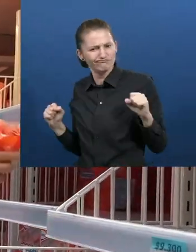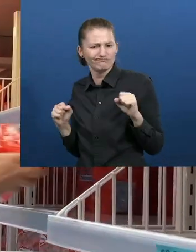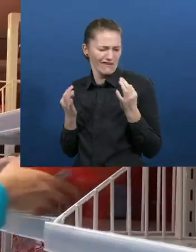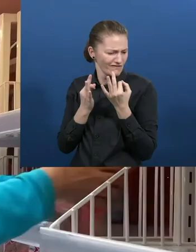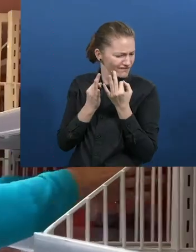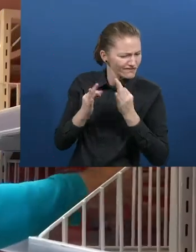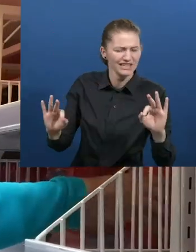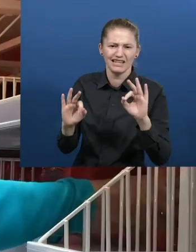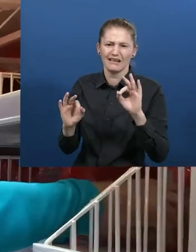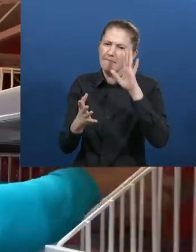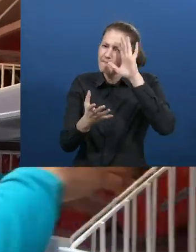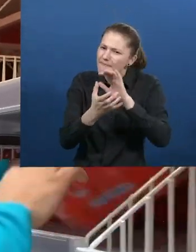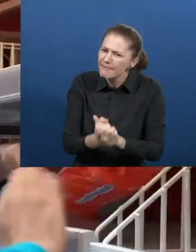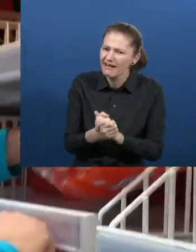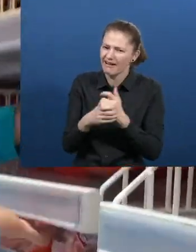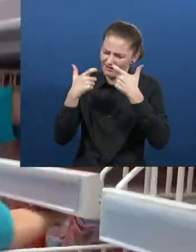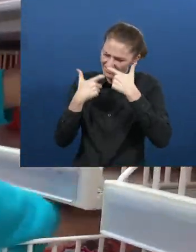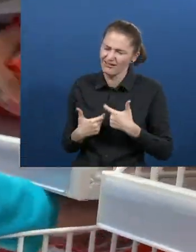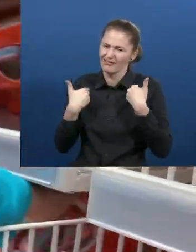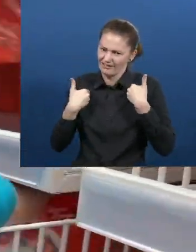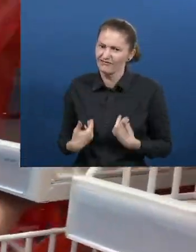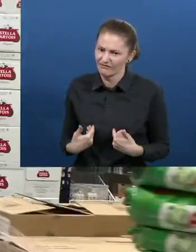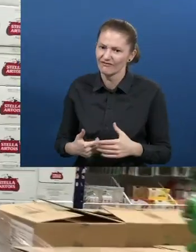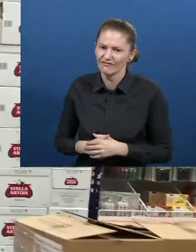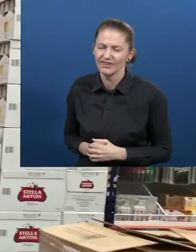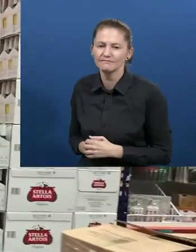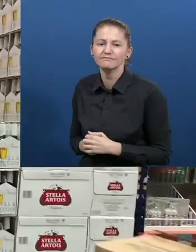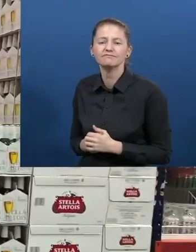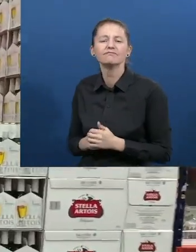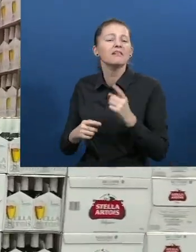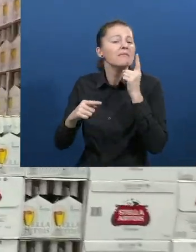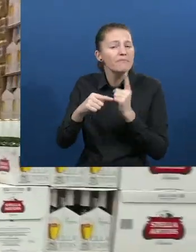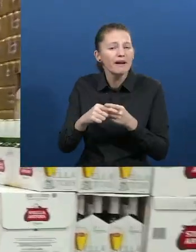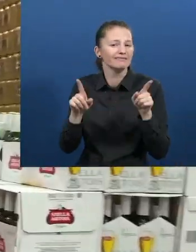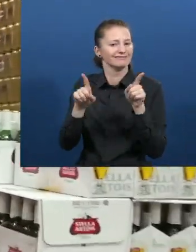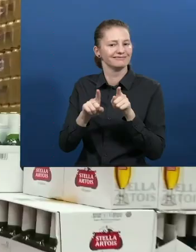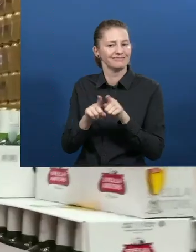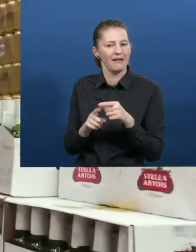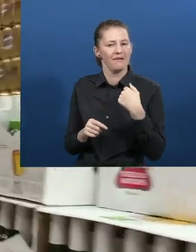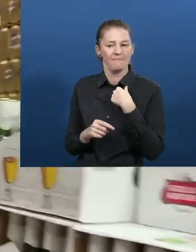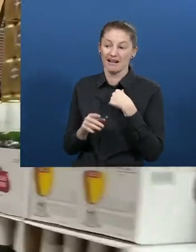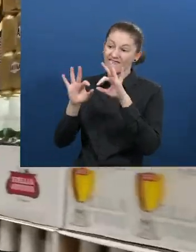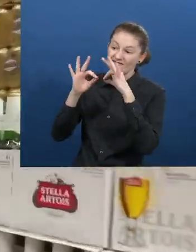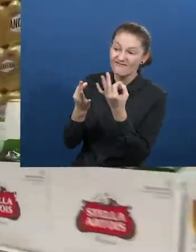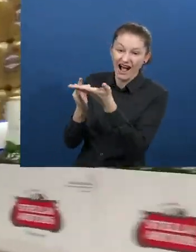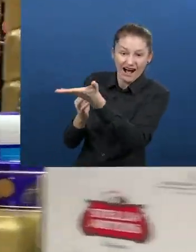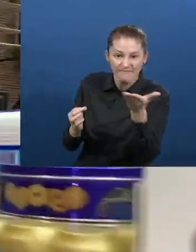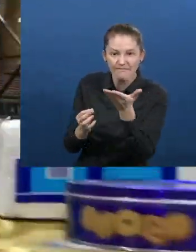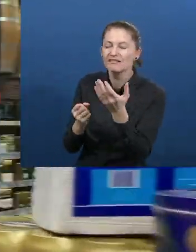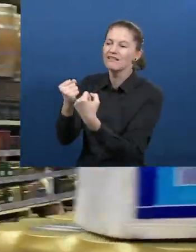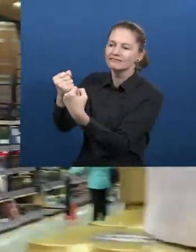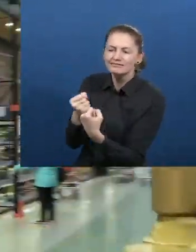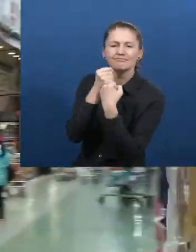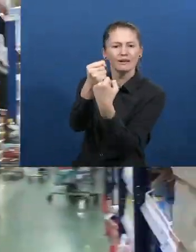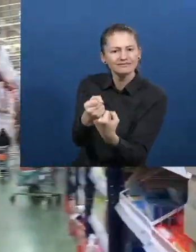yo mismo, de creer en mí mismo y de lo que he venido logrando a nivel familiar es